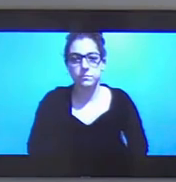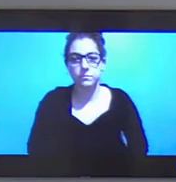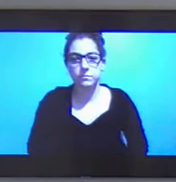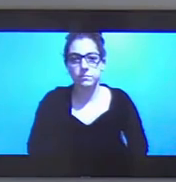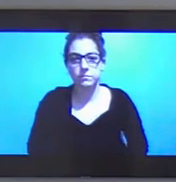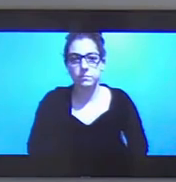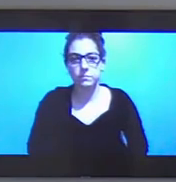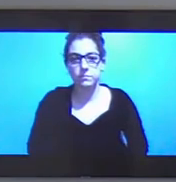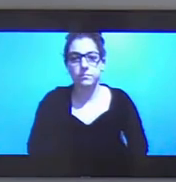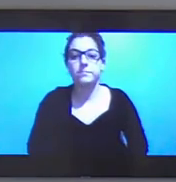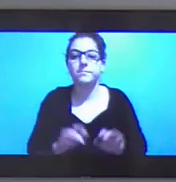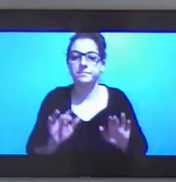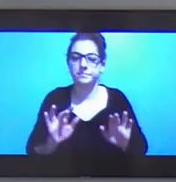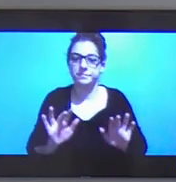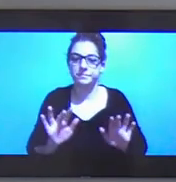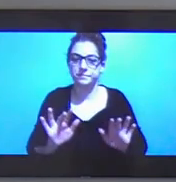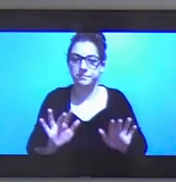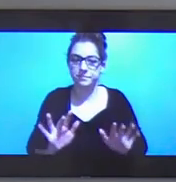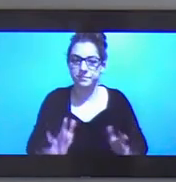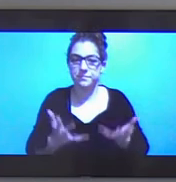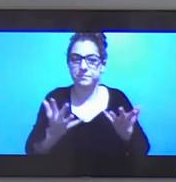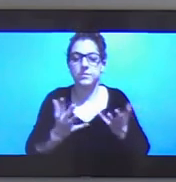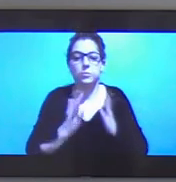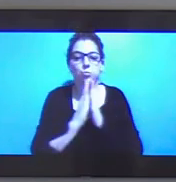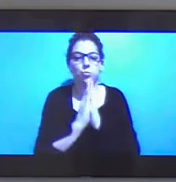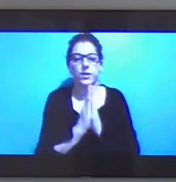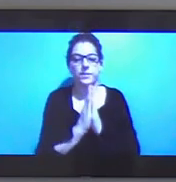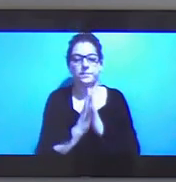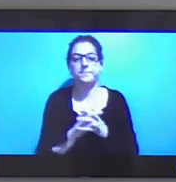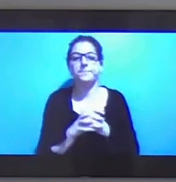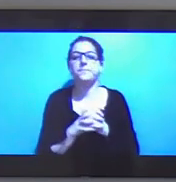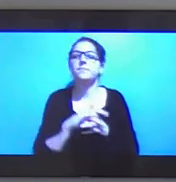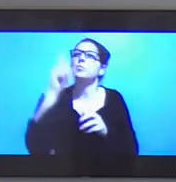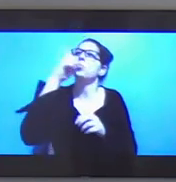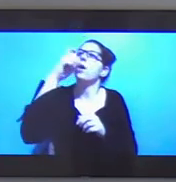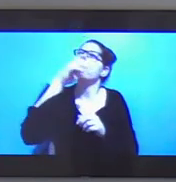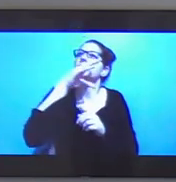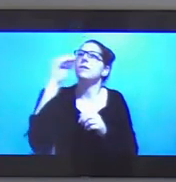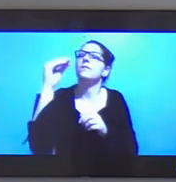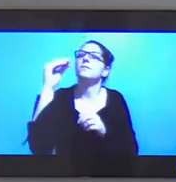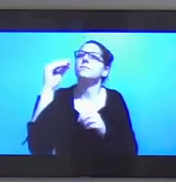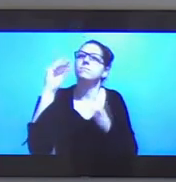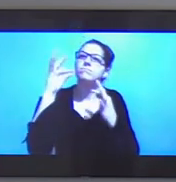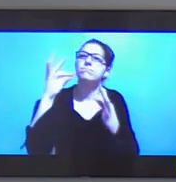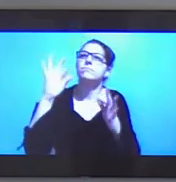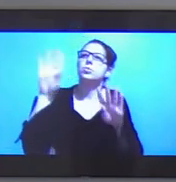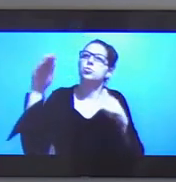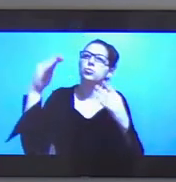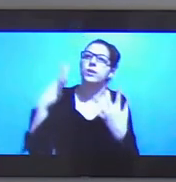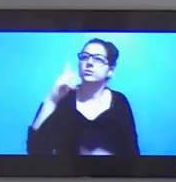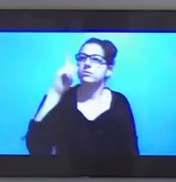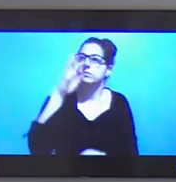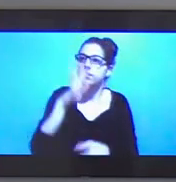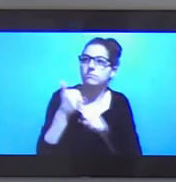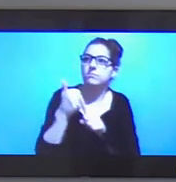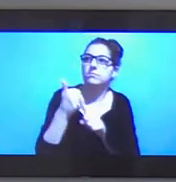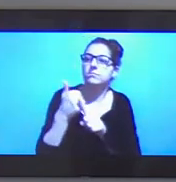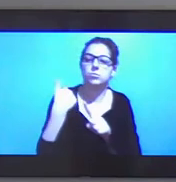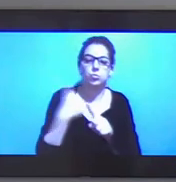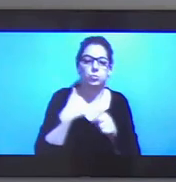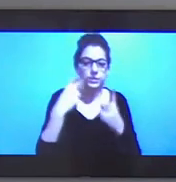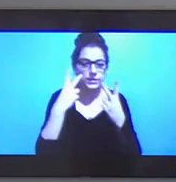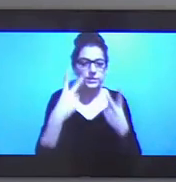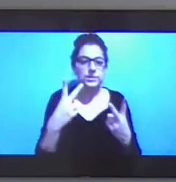Stand. Let us pray. Wise and gracious God, receive the labor of our